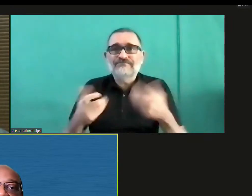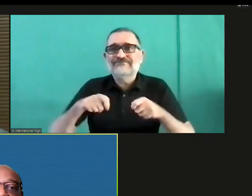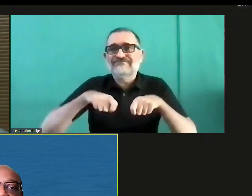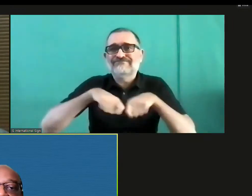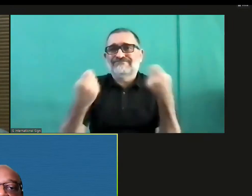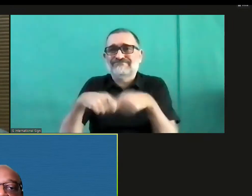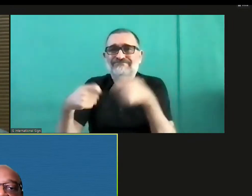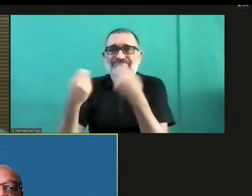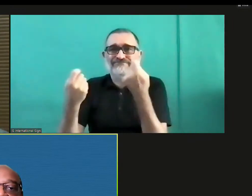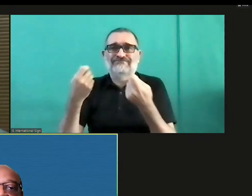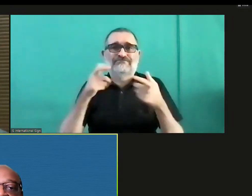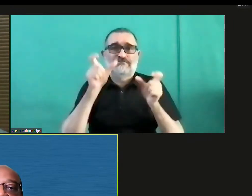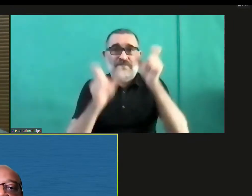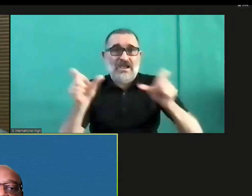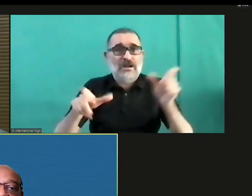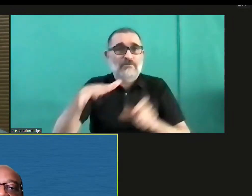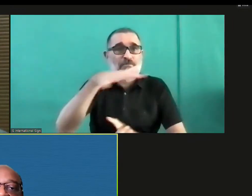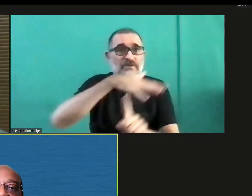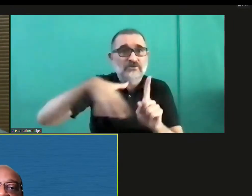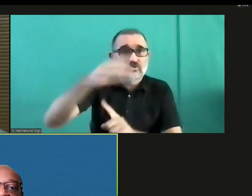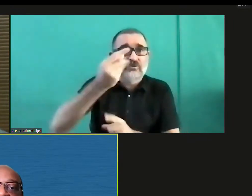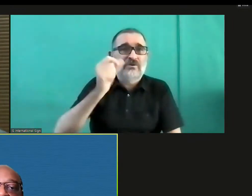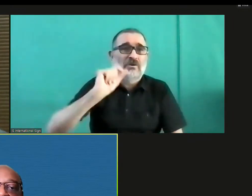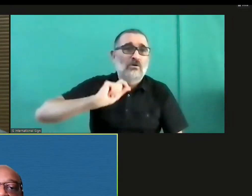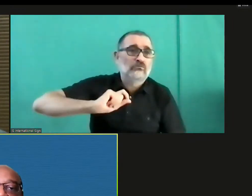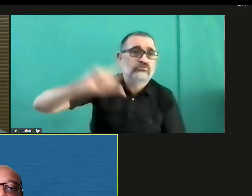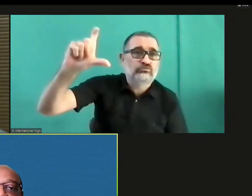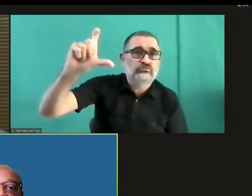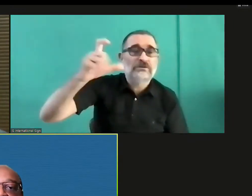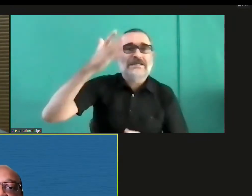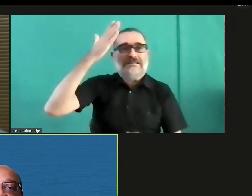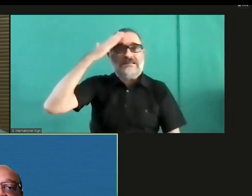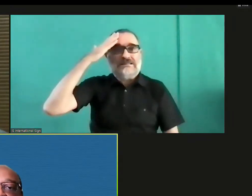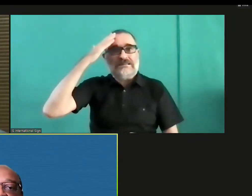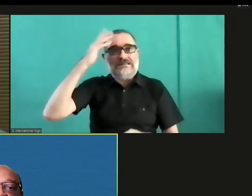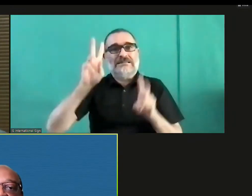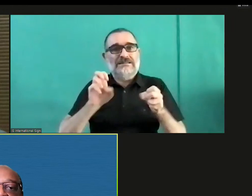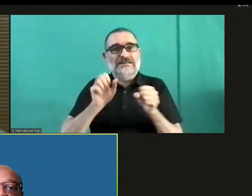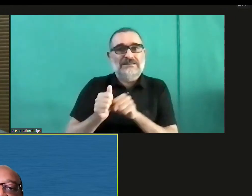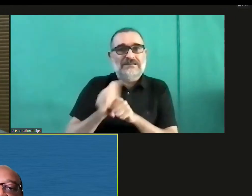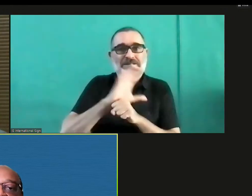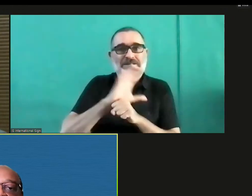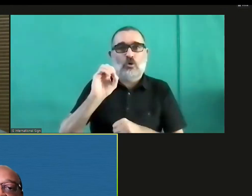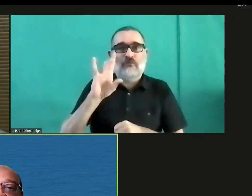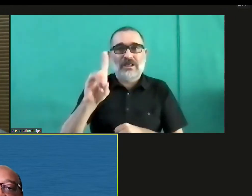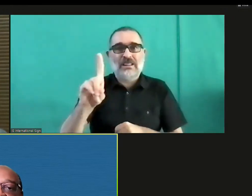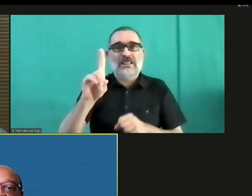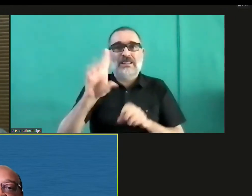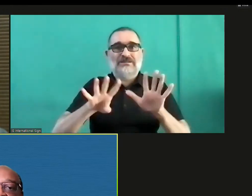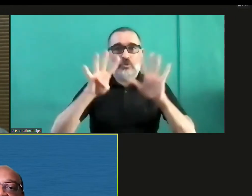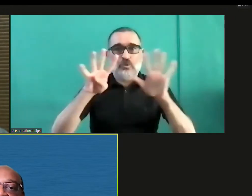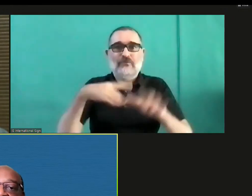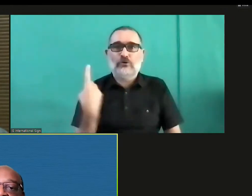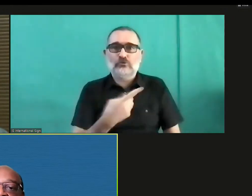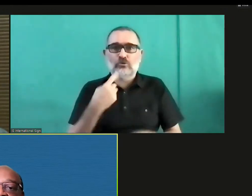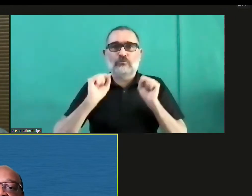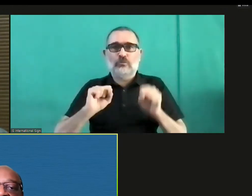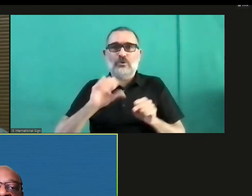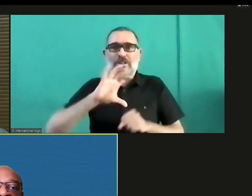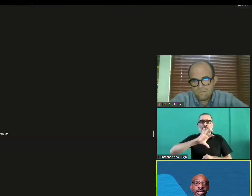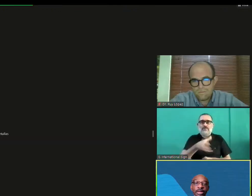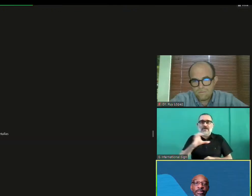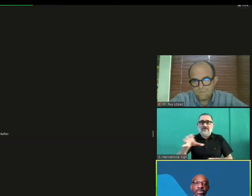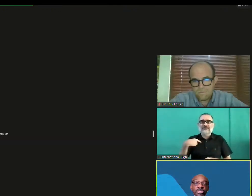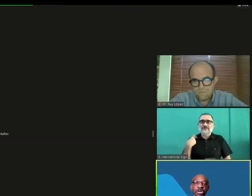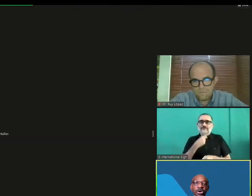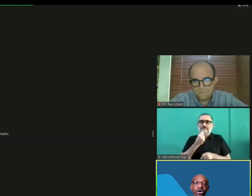to Mexico's experience with Dr. Luis Ridora, and he will share Mexico's progress in the implementation of front of